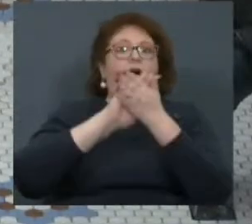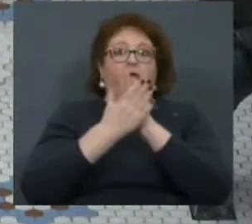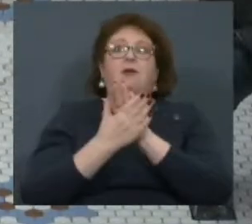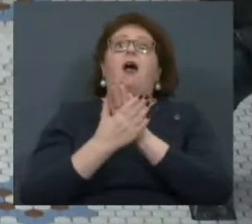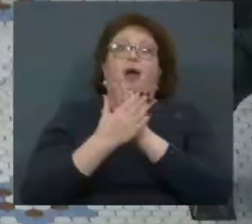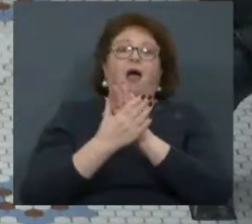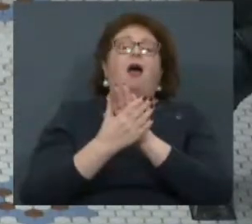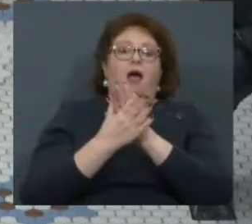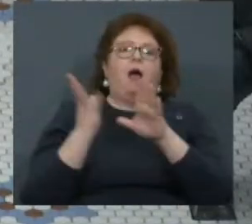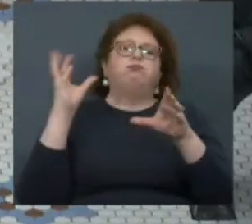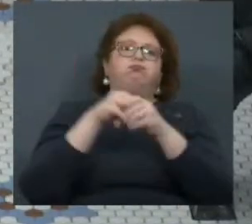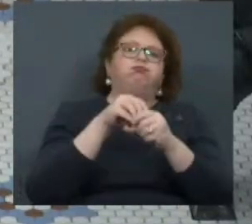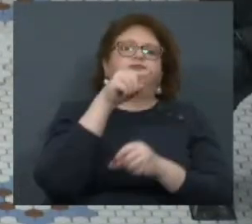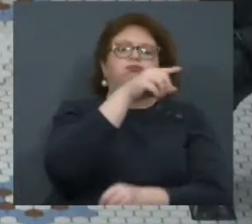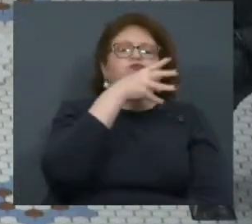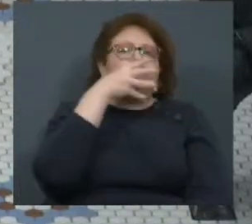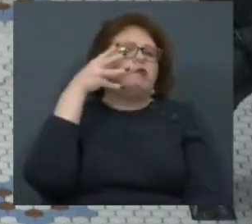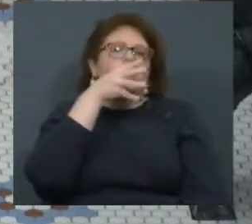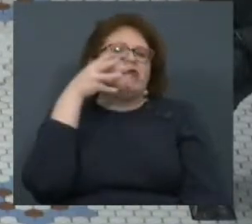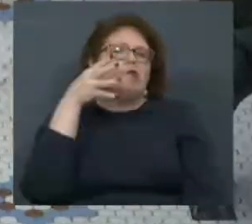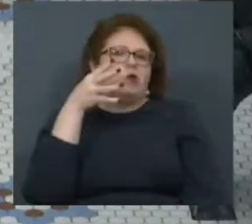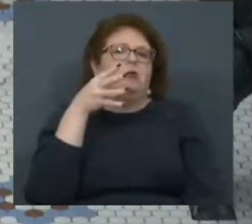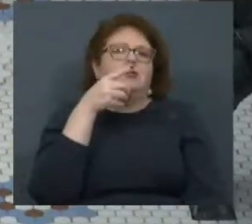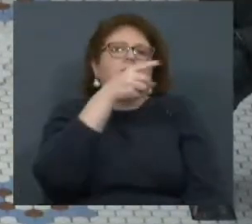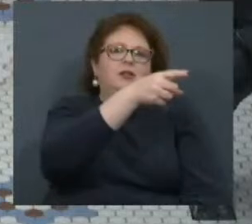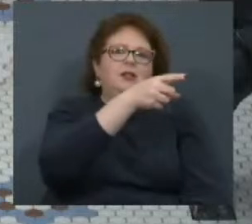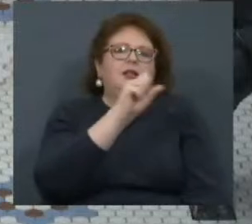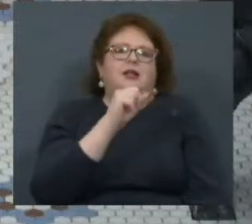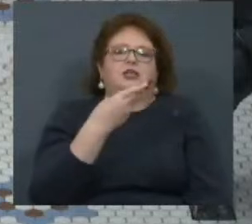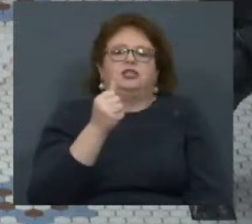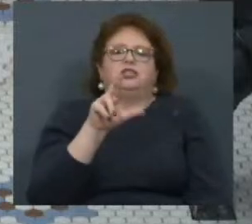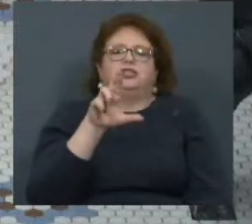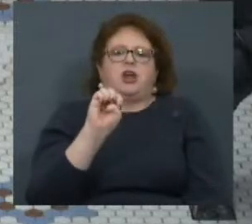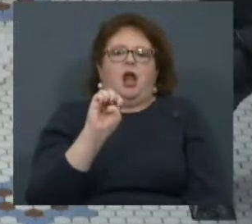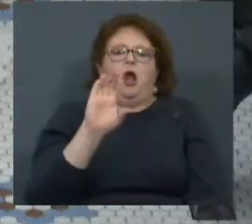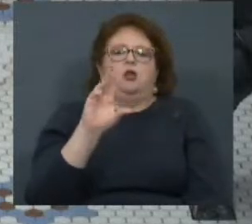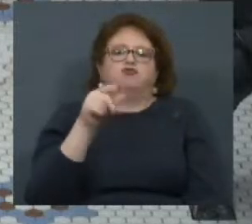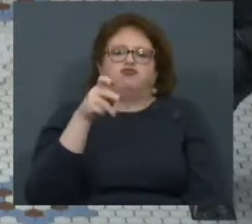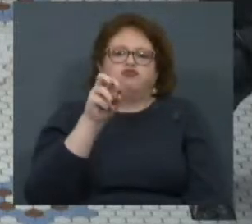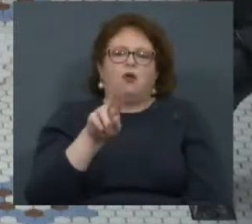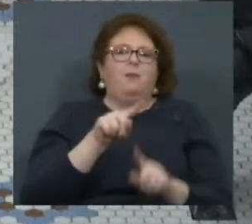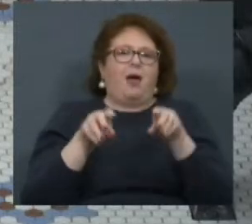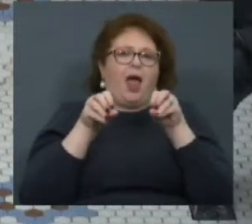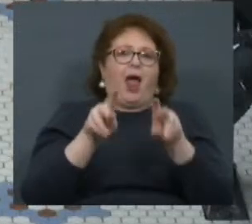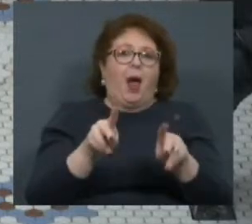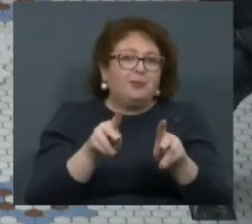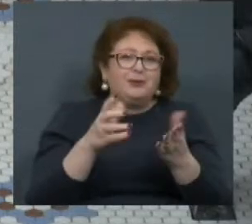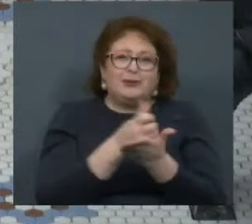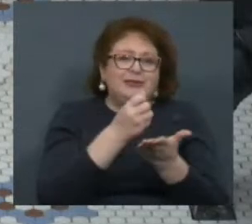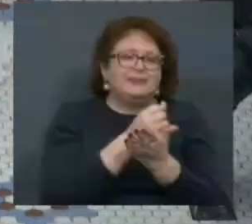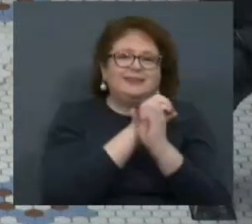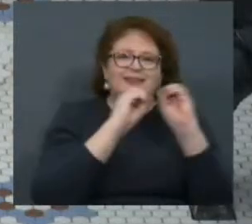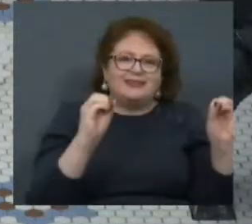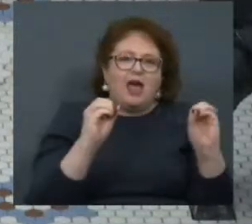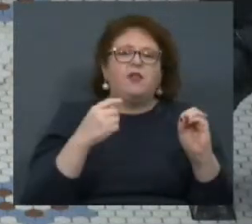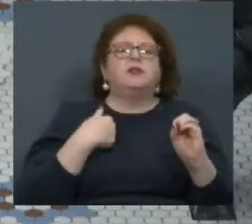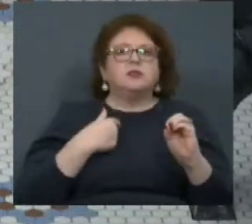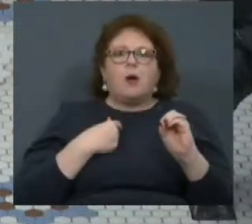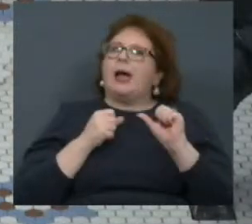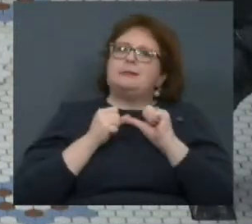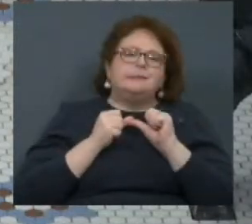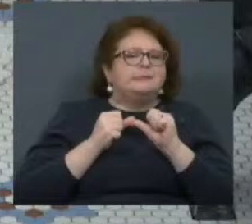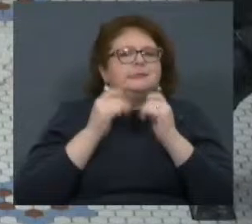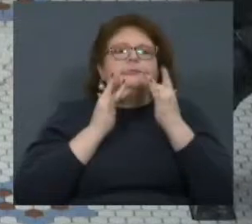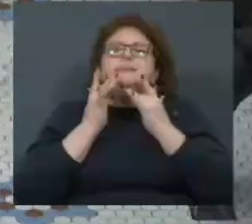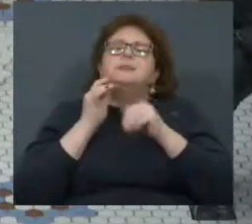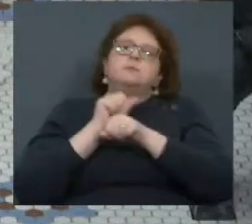no economic opportunities there. So I really applied myself, maintained a job through high school to have a vehicle